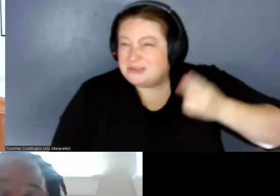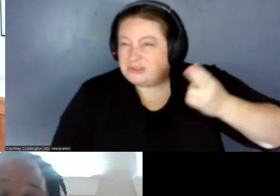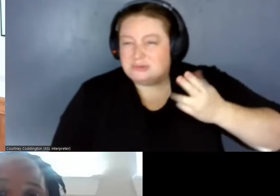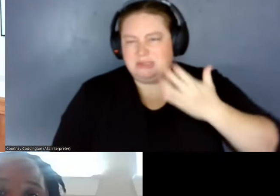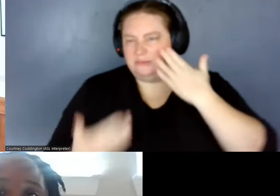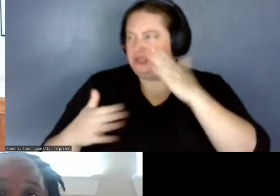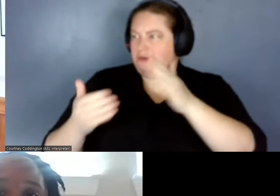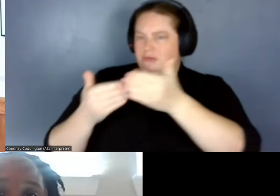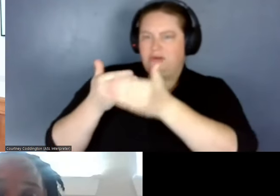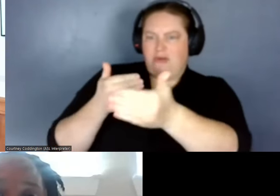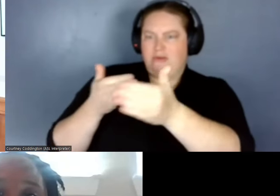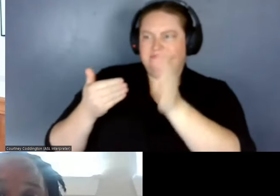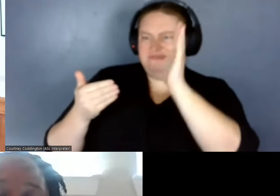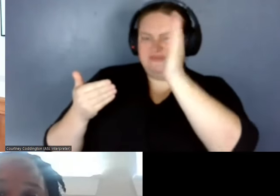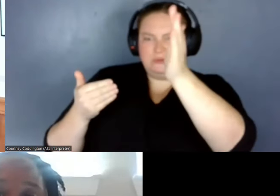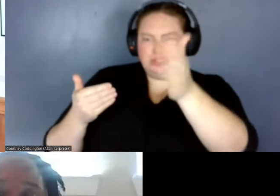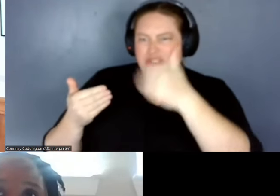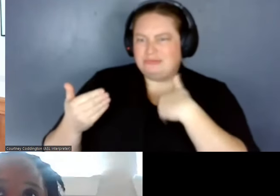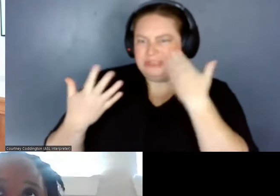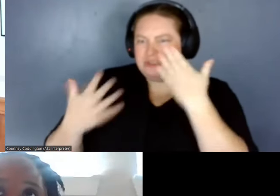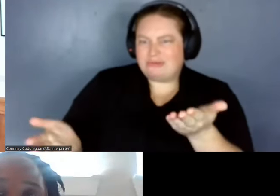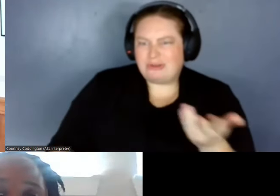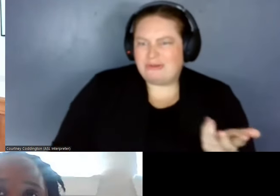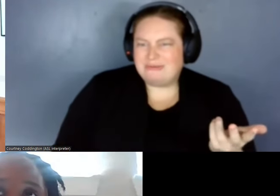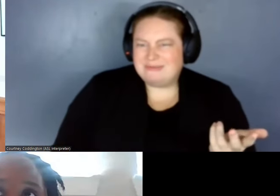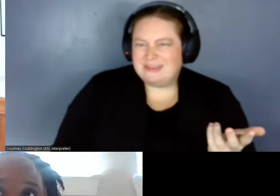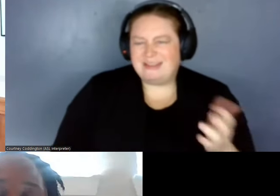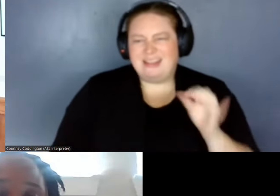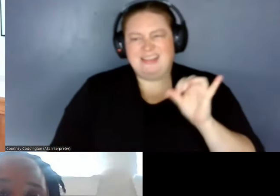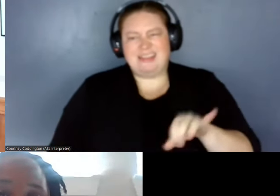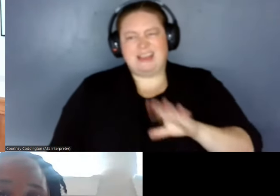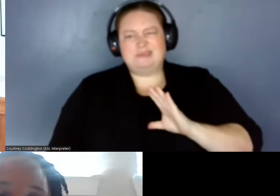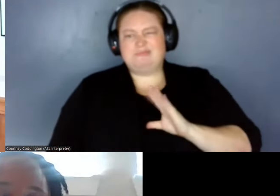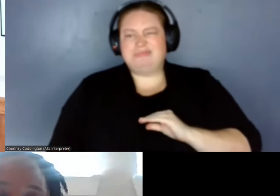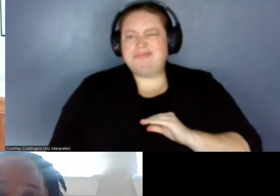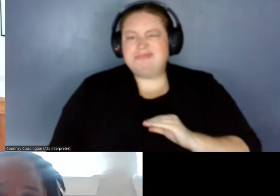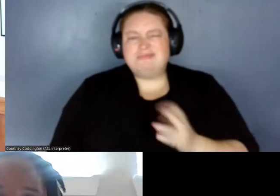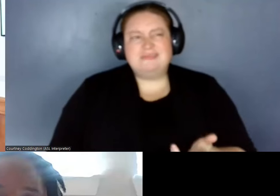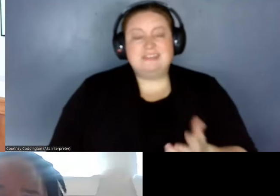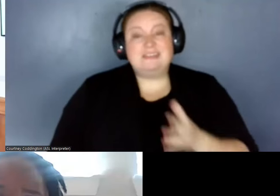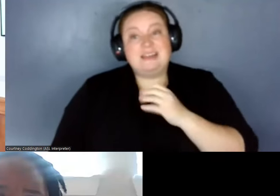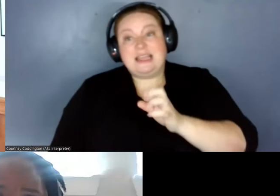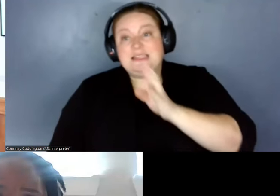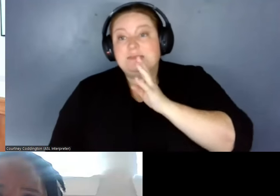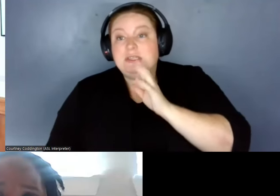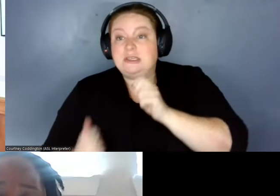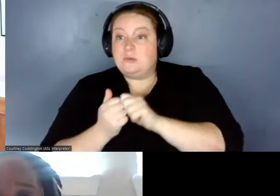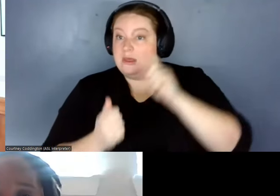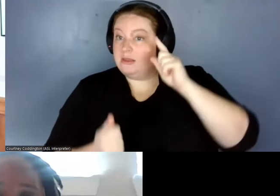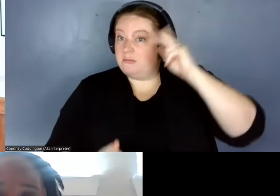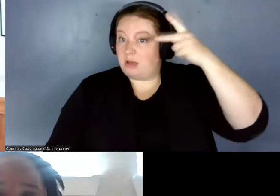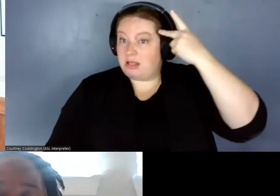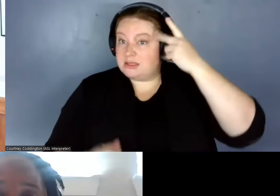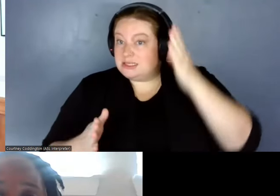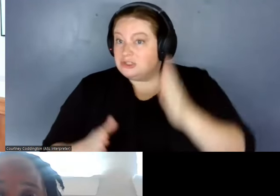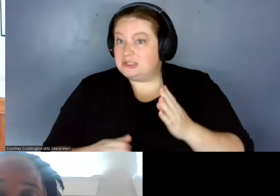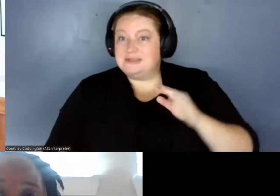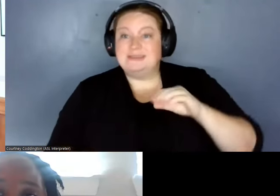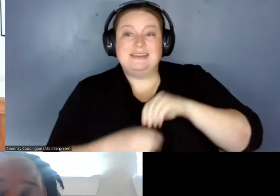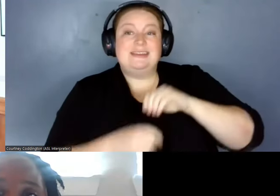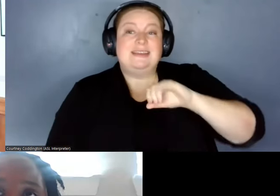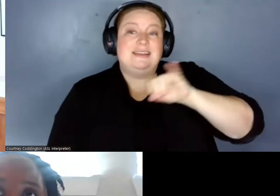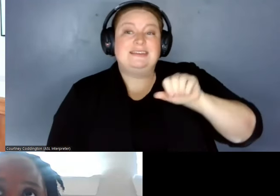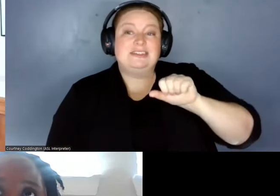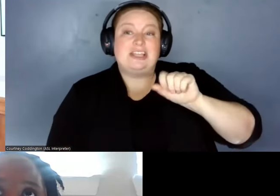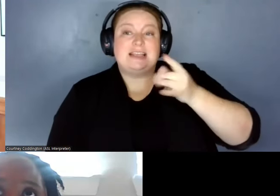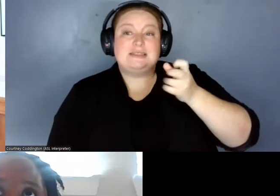future lies. And that is very disheartening. And also, speaking to politicians in Jasper over the years, and